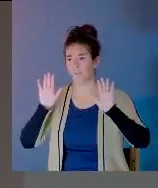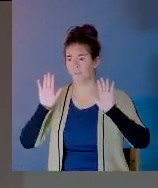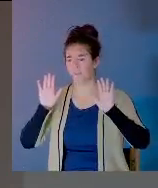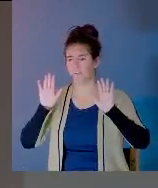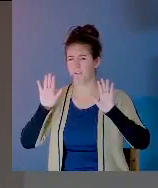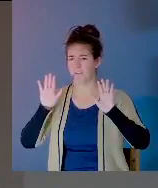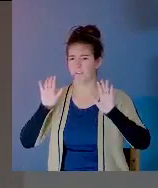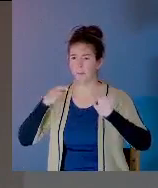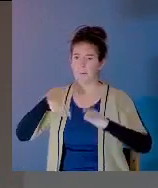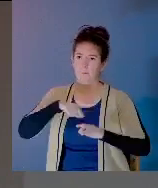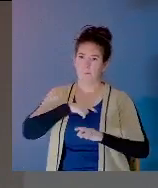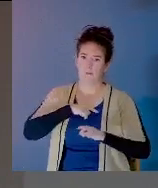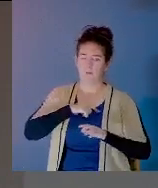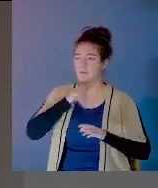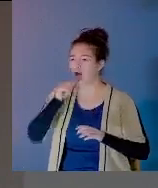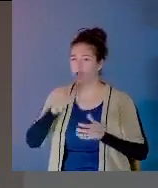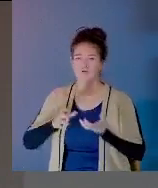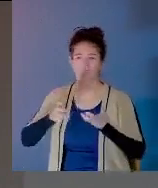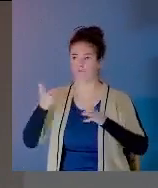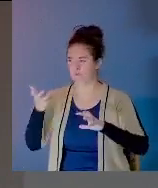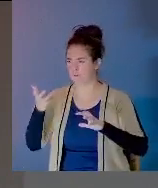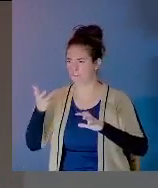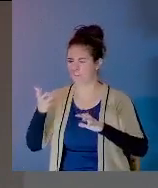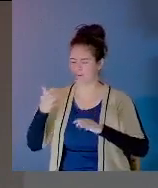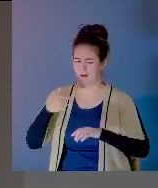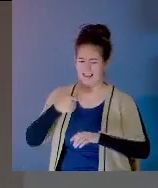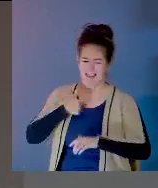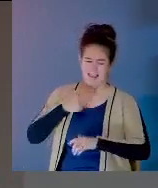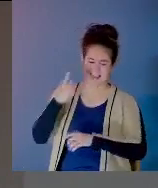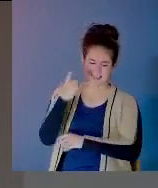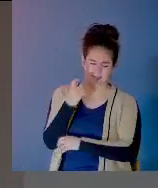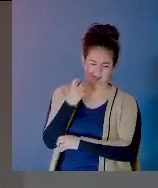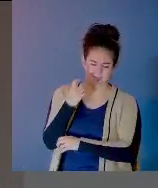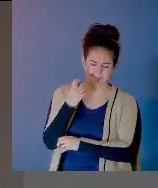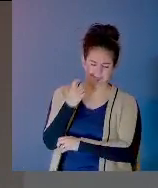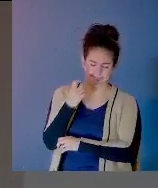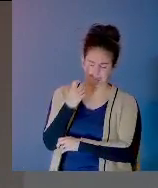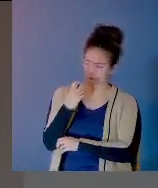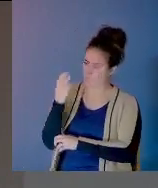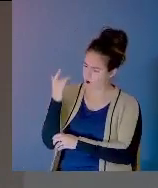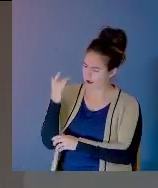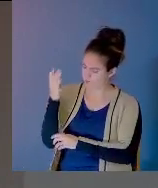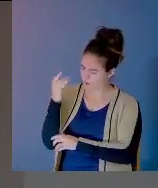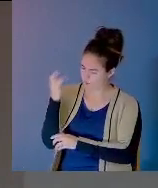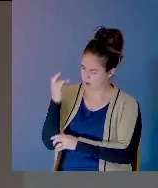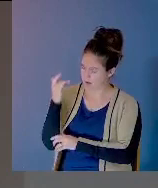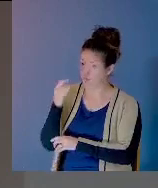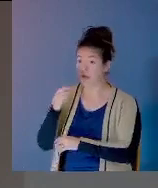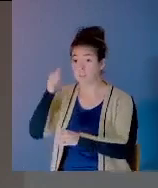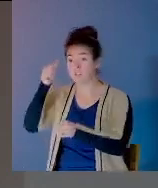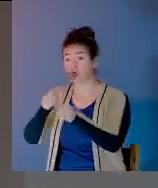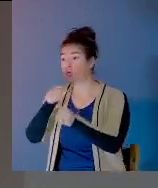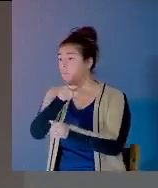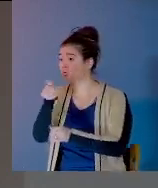So with that said, it's because of John 16:33, right? Does everybody remember